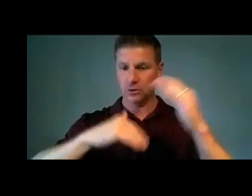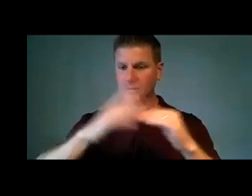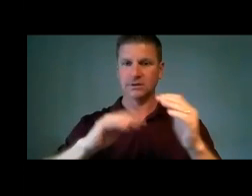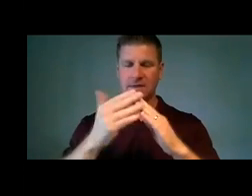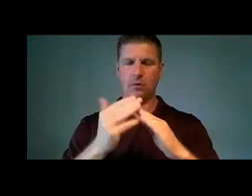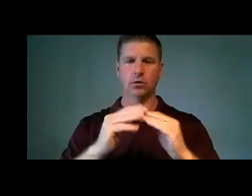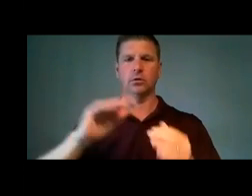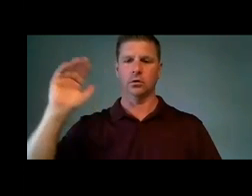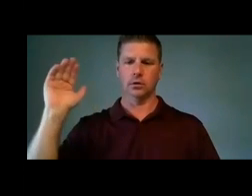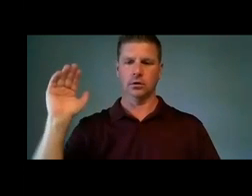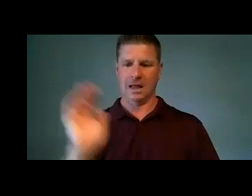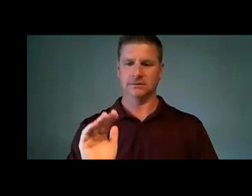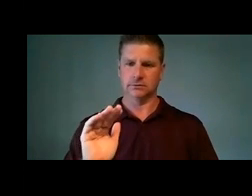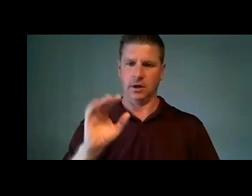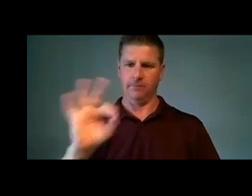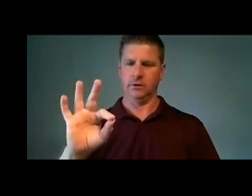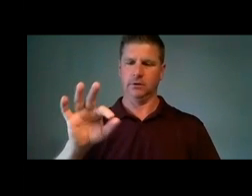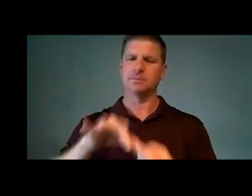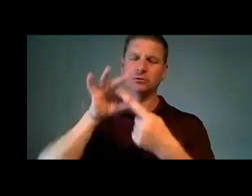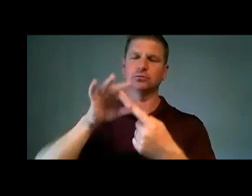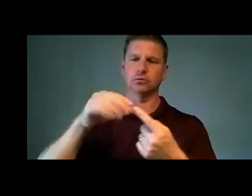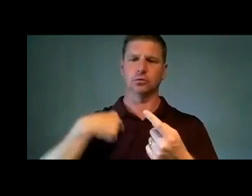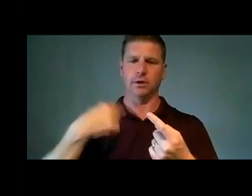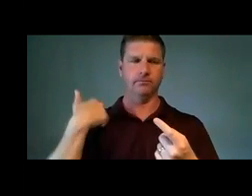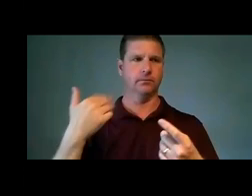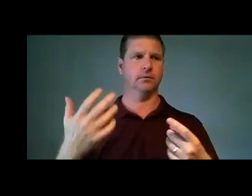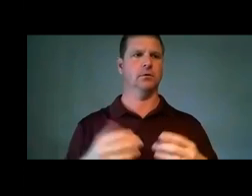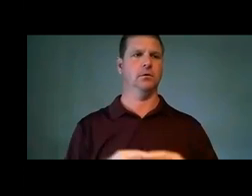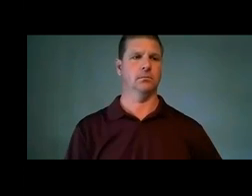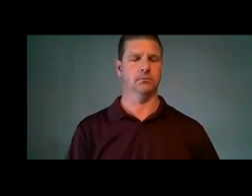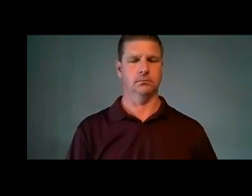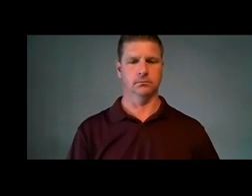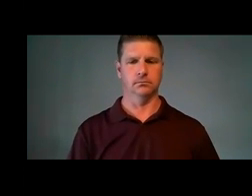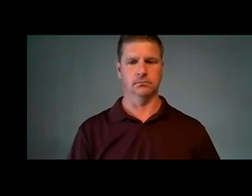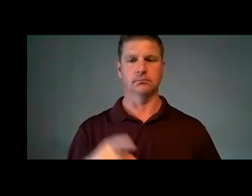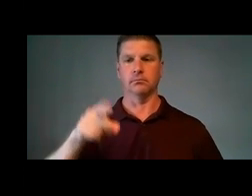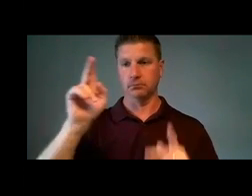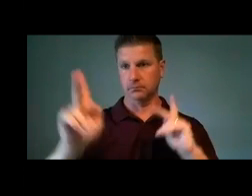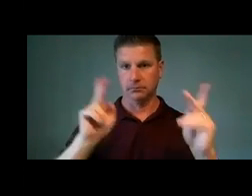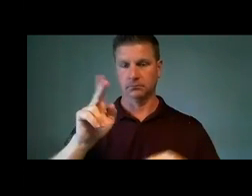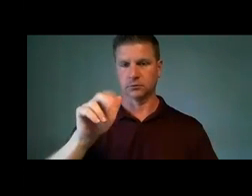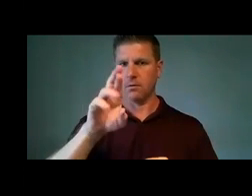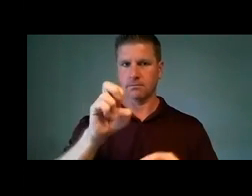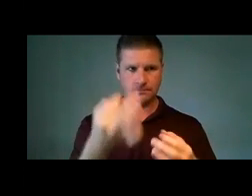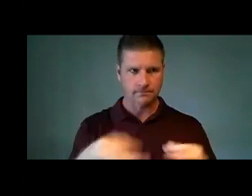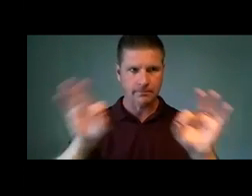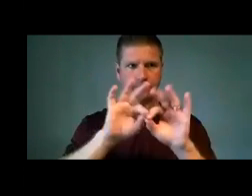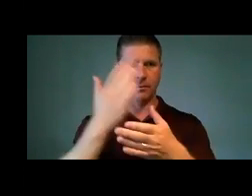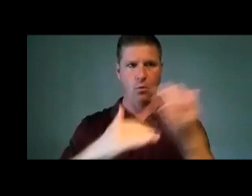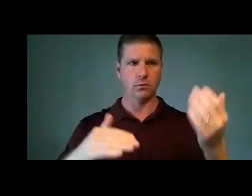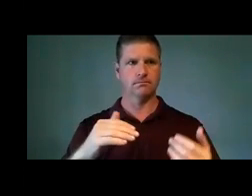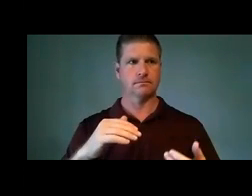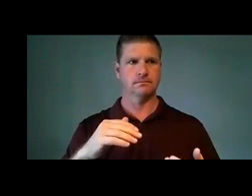the less of a jewel we're left with. And I have to say, the people are the critical portion of